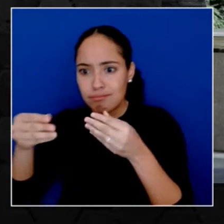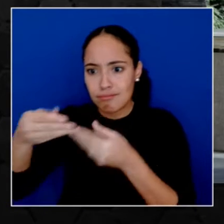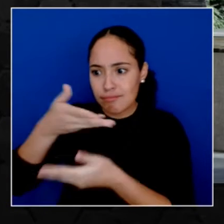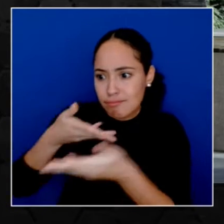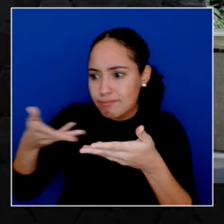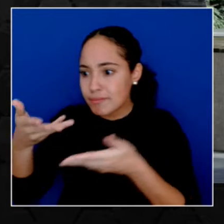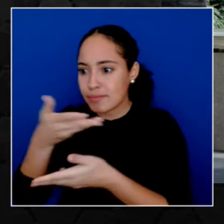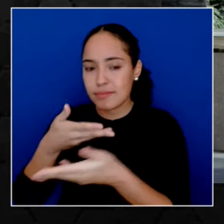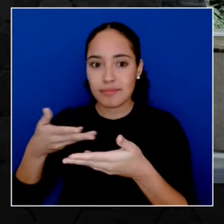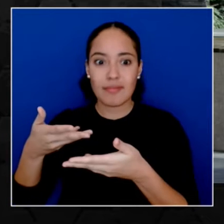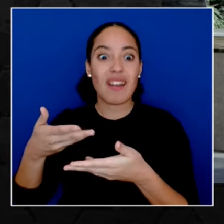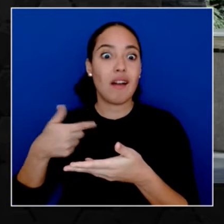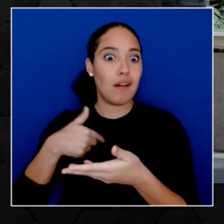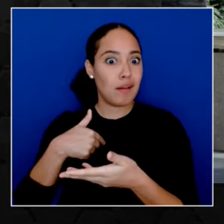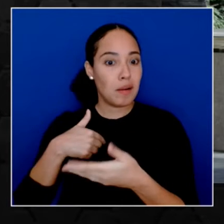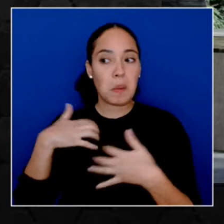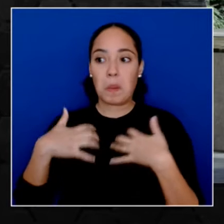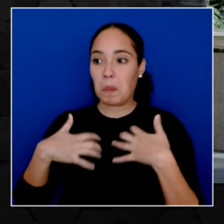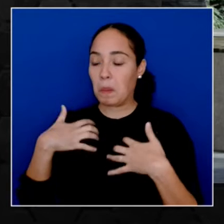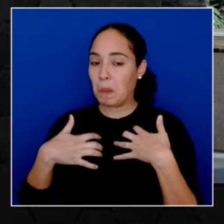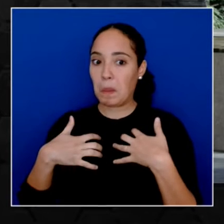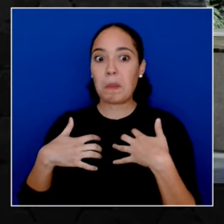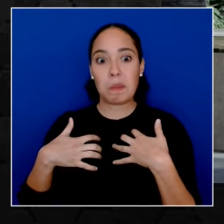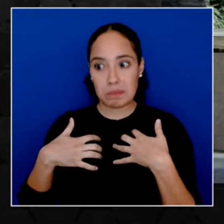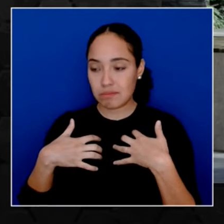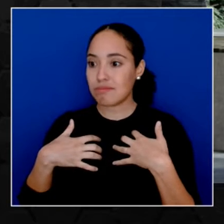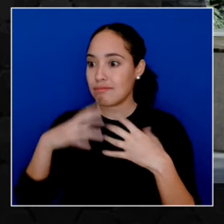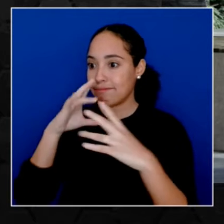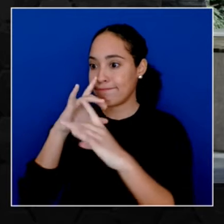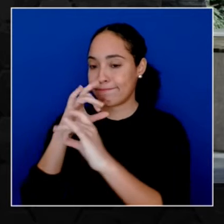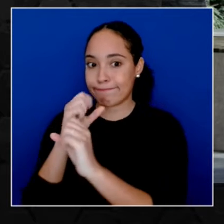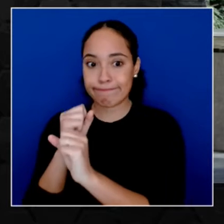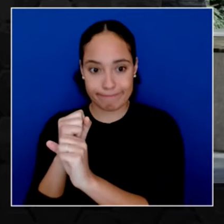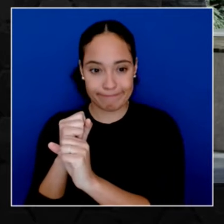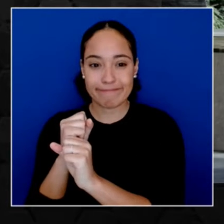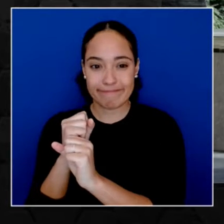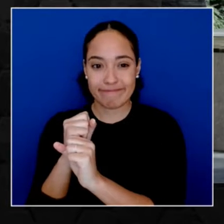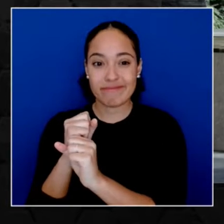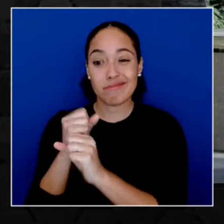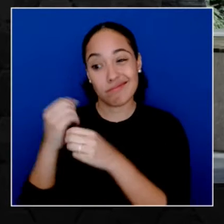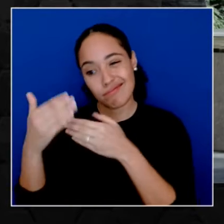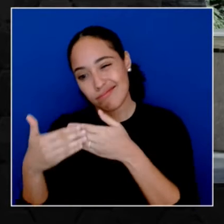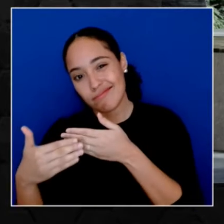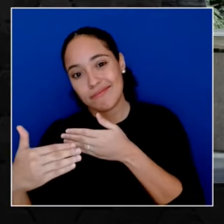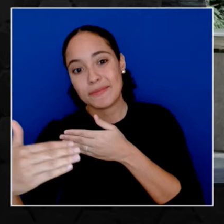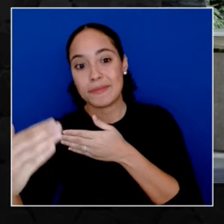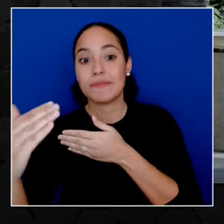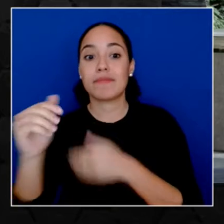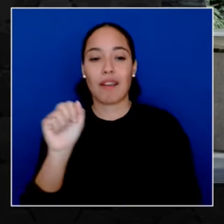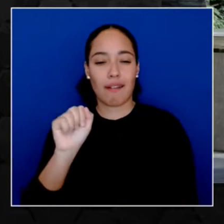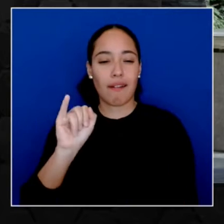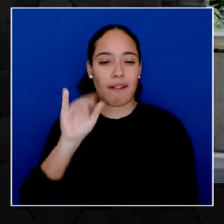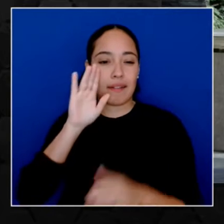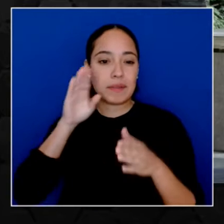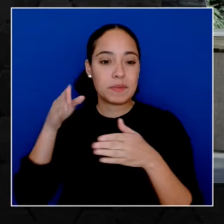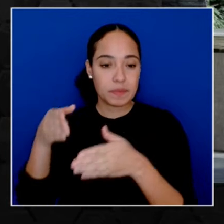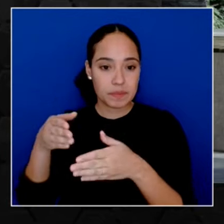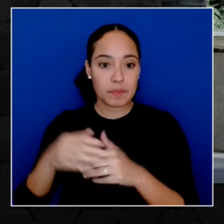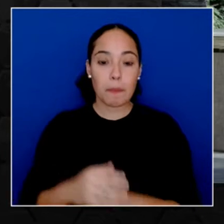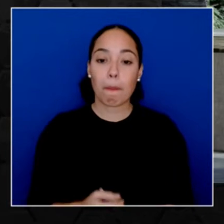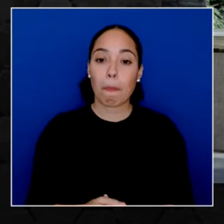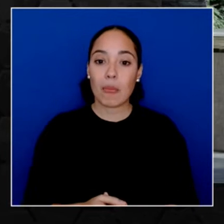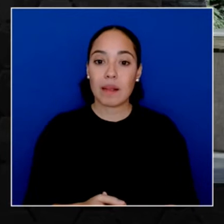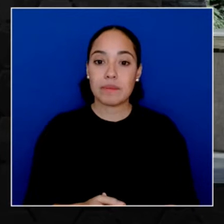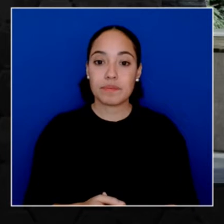my interest in AI sparked up. And I also took up a course in my university on machine learning